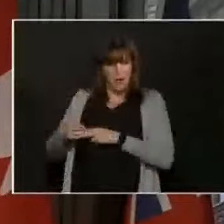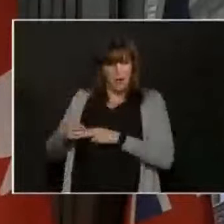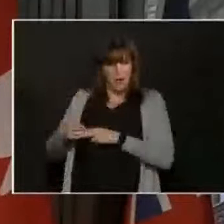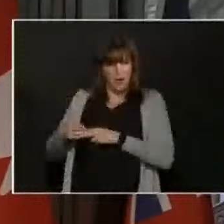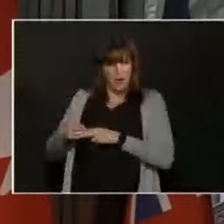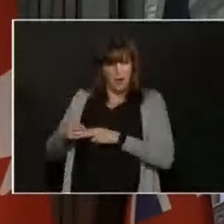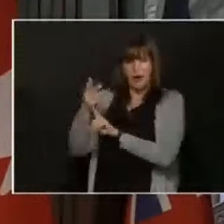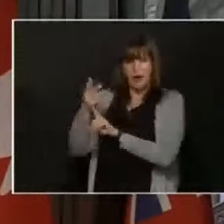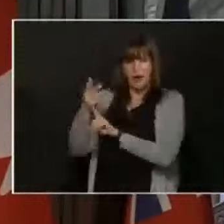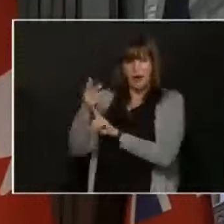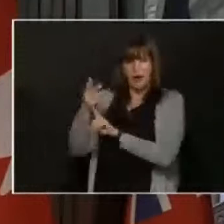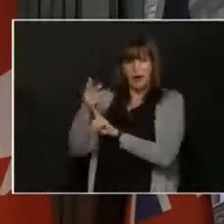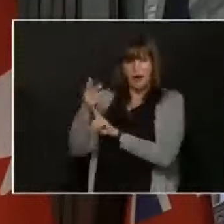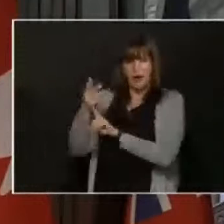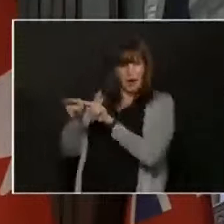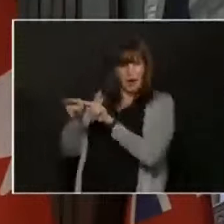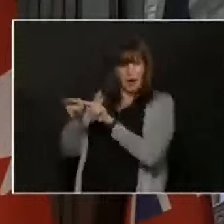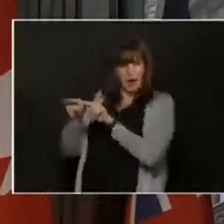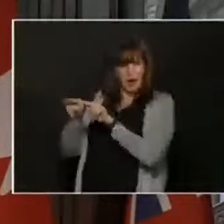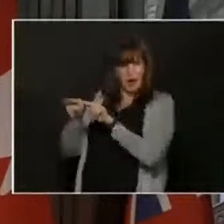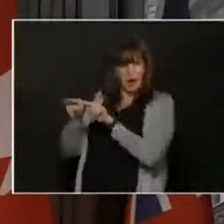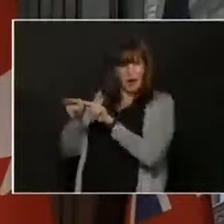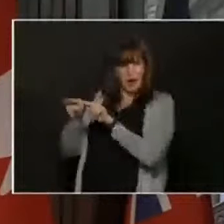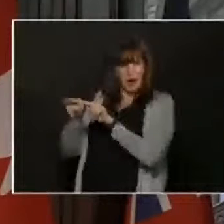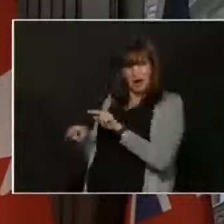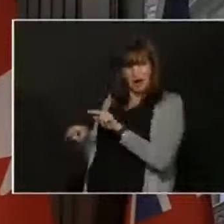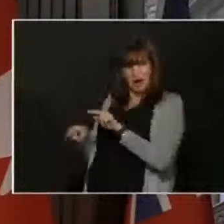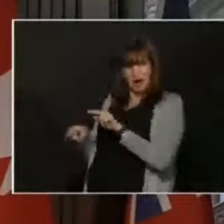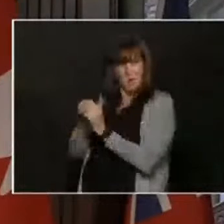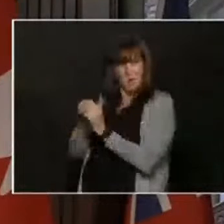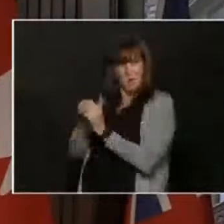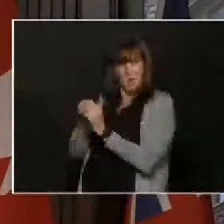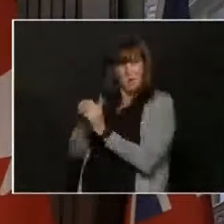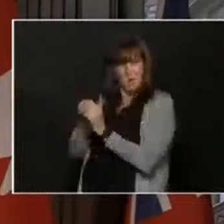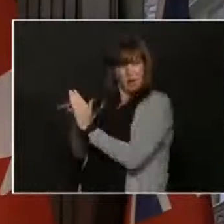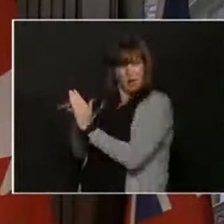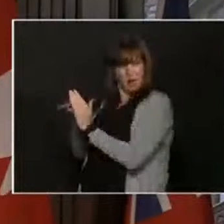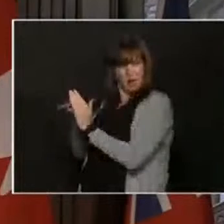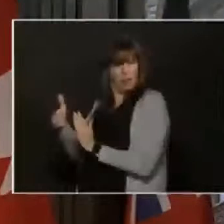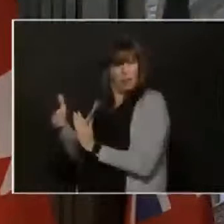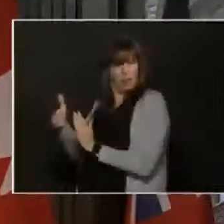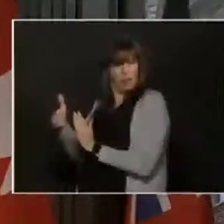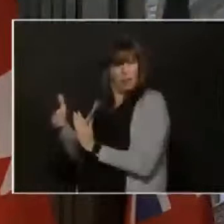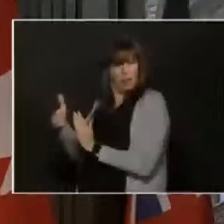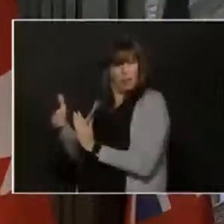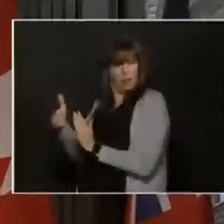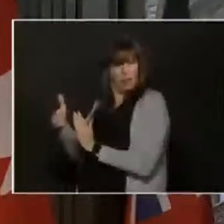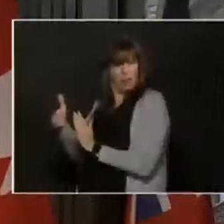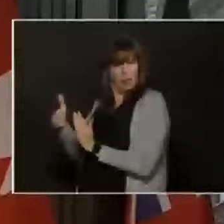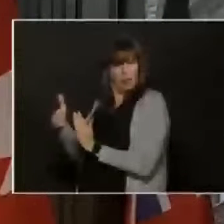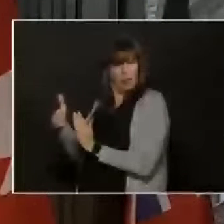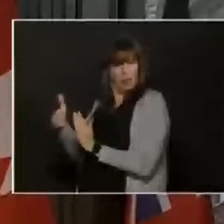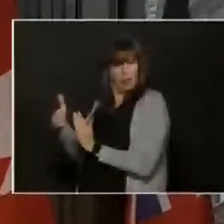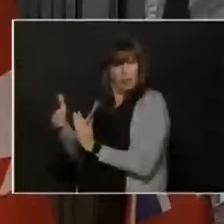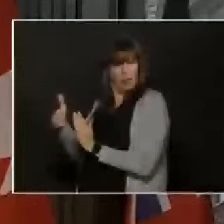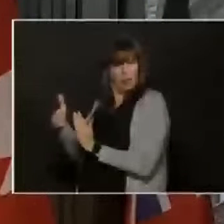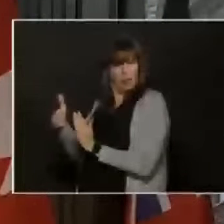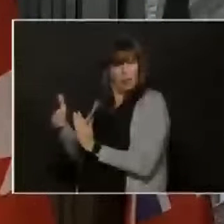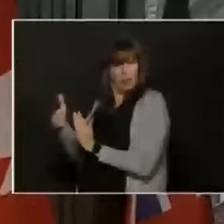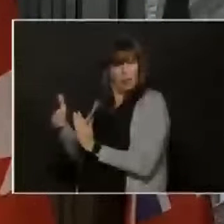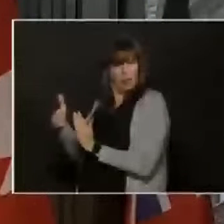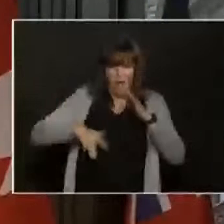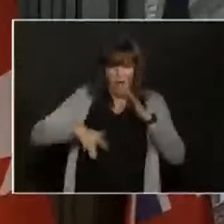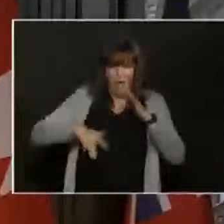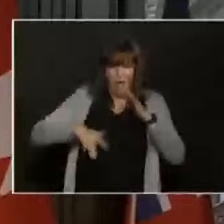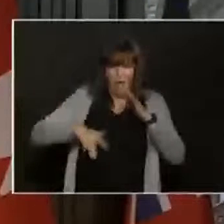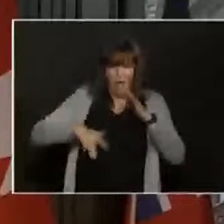beds, about half of our capacity, filled with COVID-19 patients in February, we will have to confront